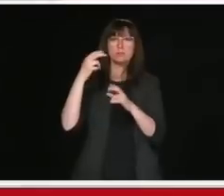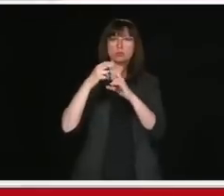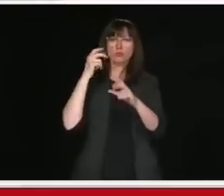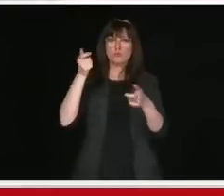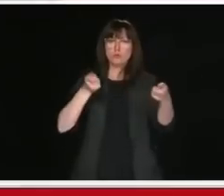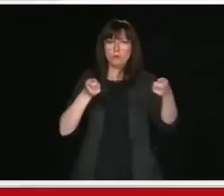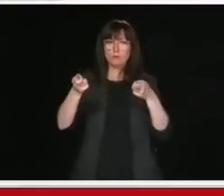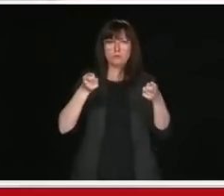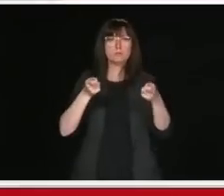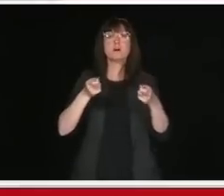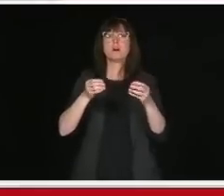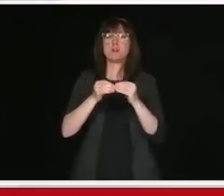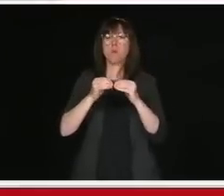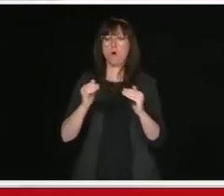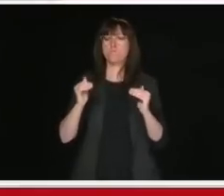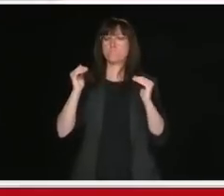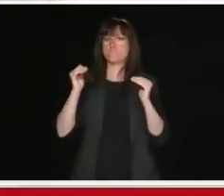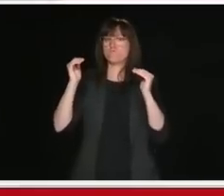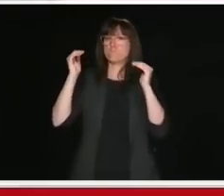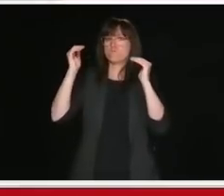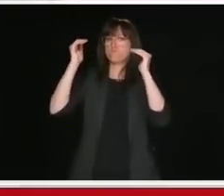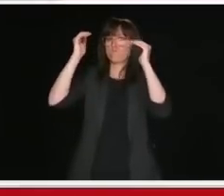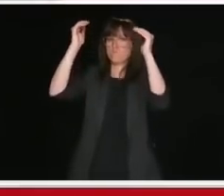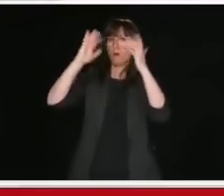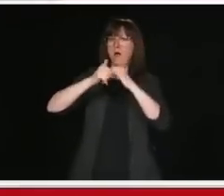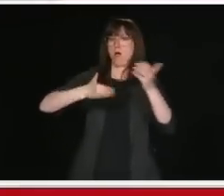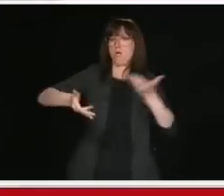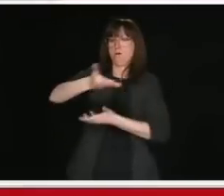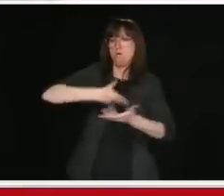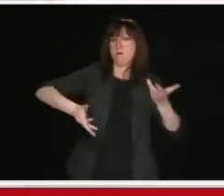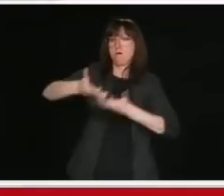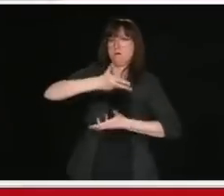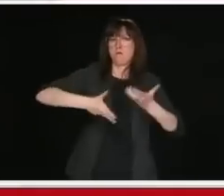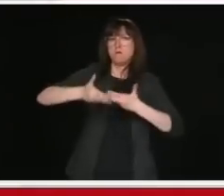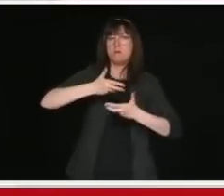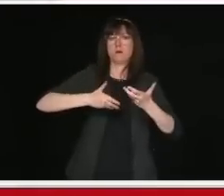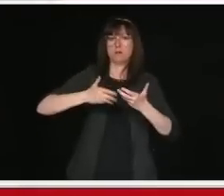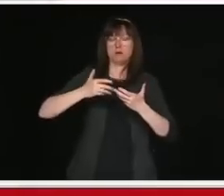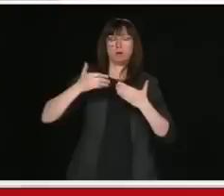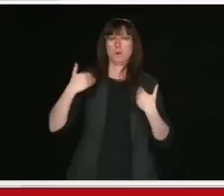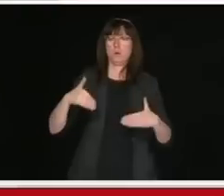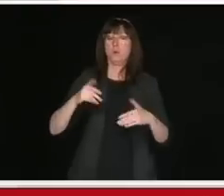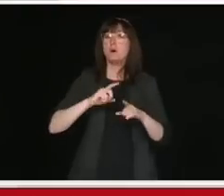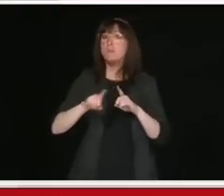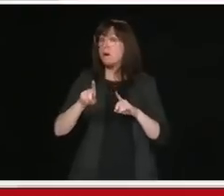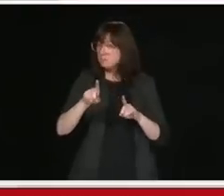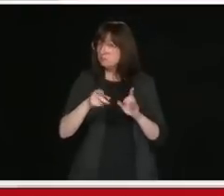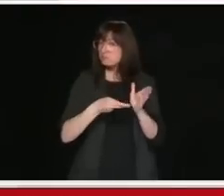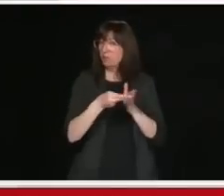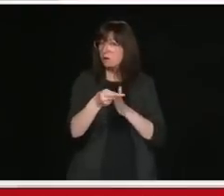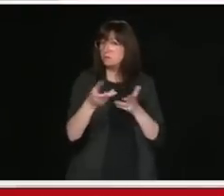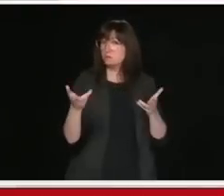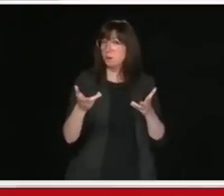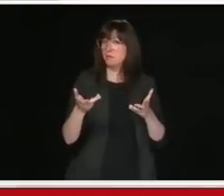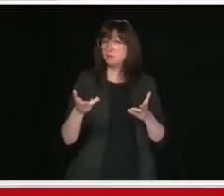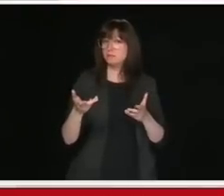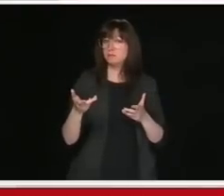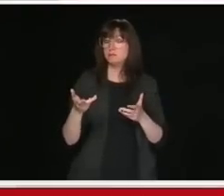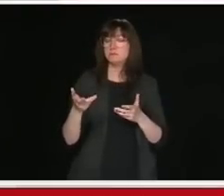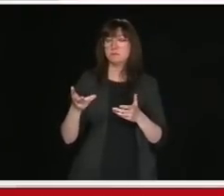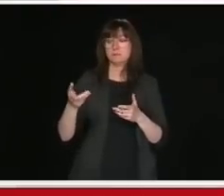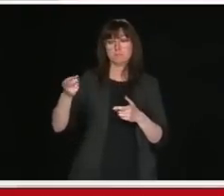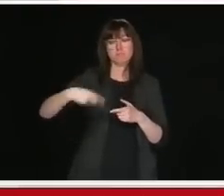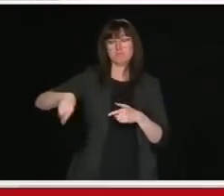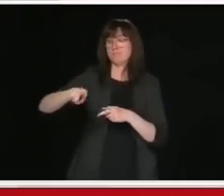seen before in our history. But here's the truth. None of that will be enough without